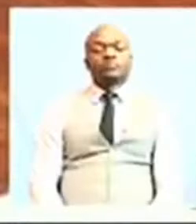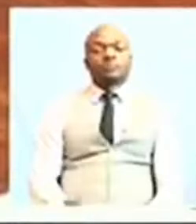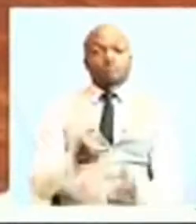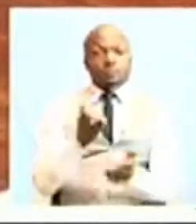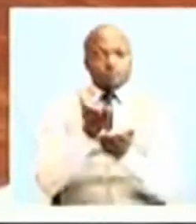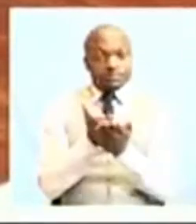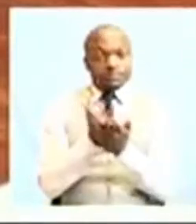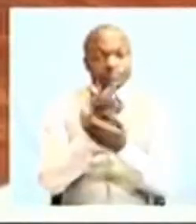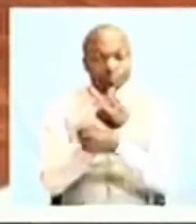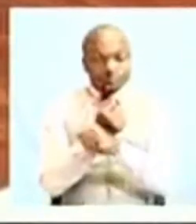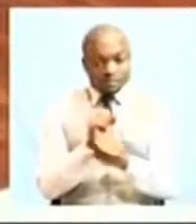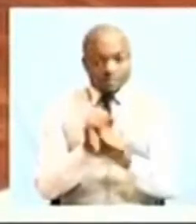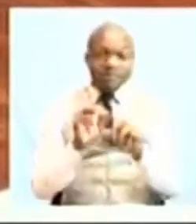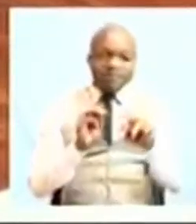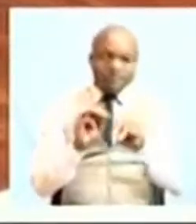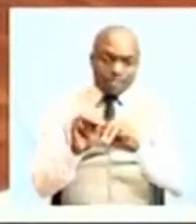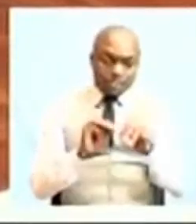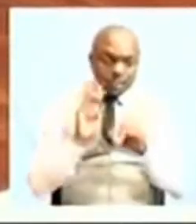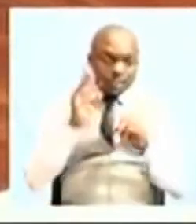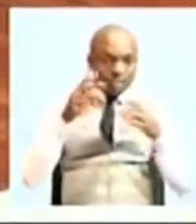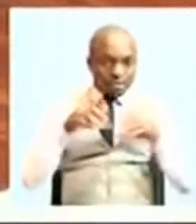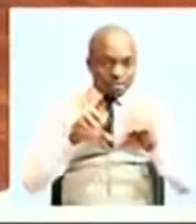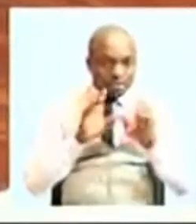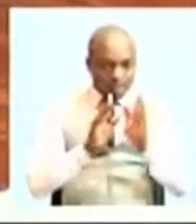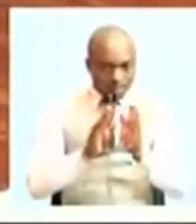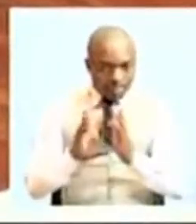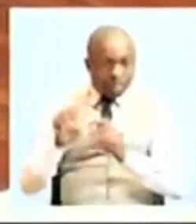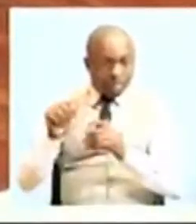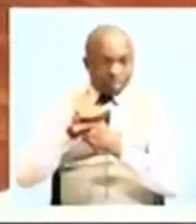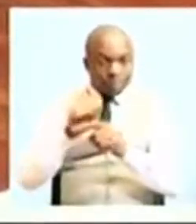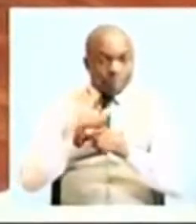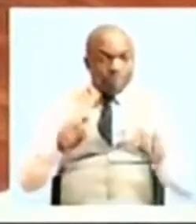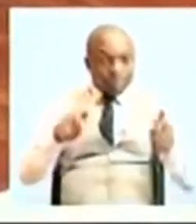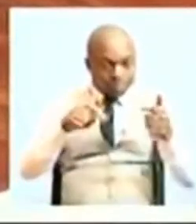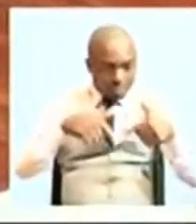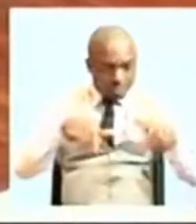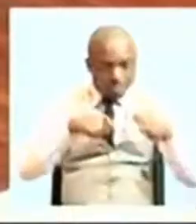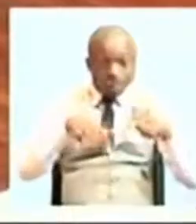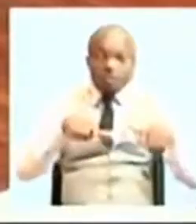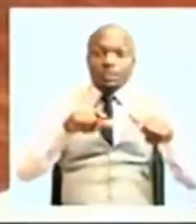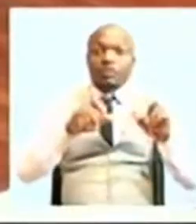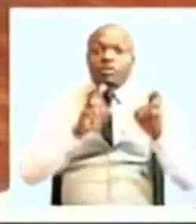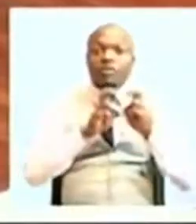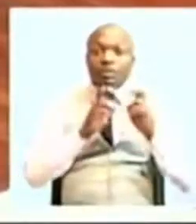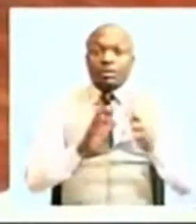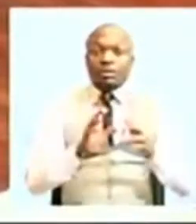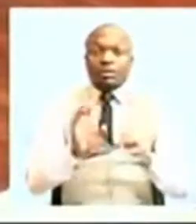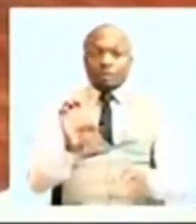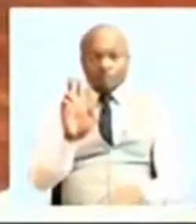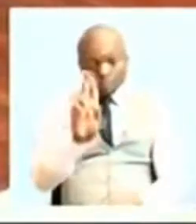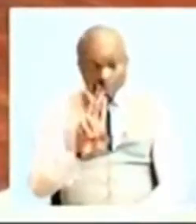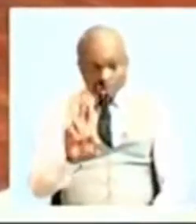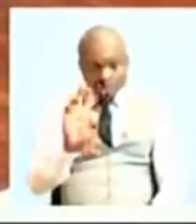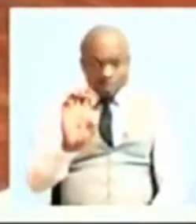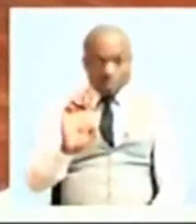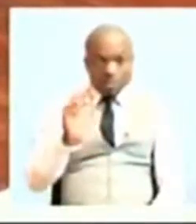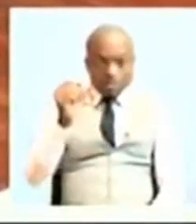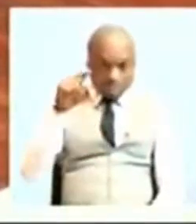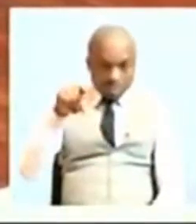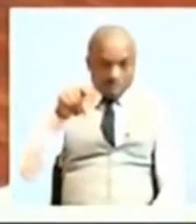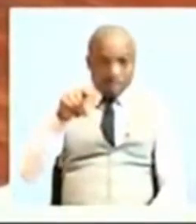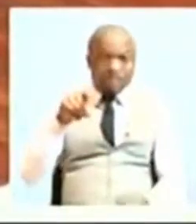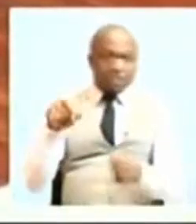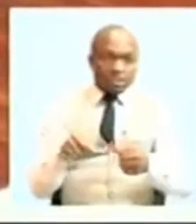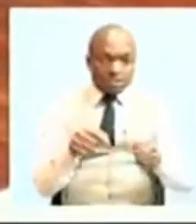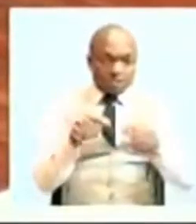Remedial measure. Management will continue organizing trainings for local contractors in the use of the EGP system to ensure that CDF projects